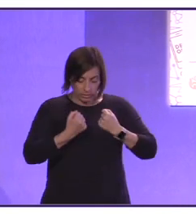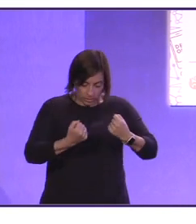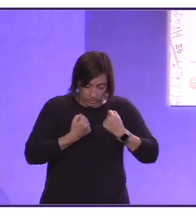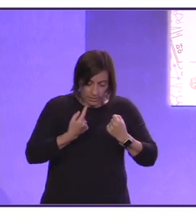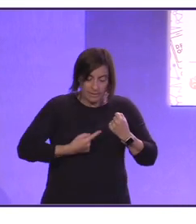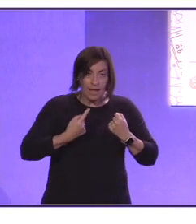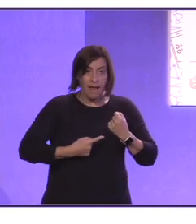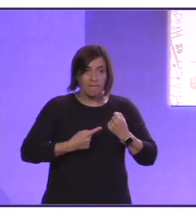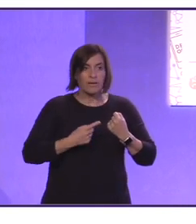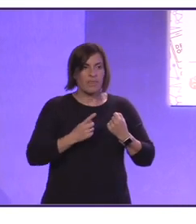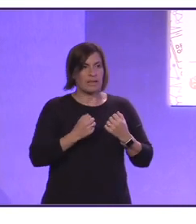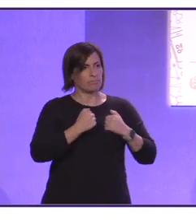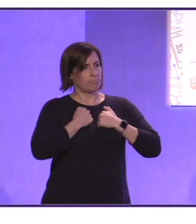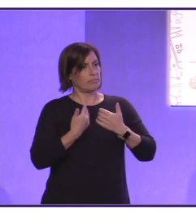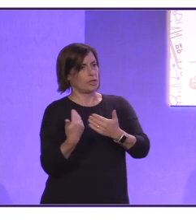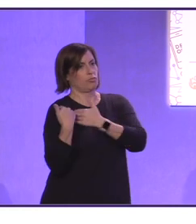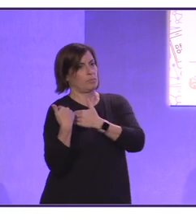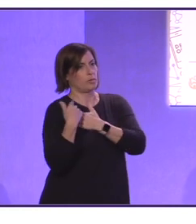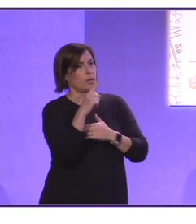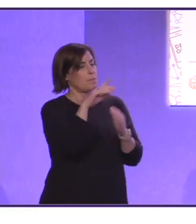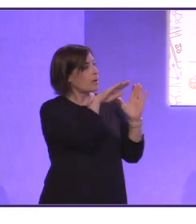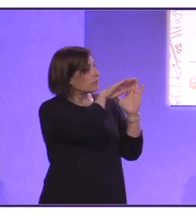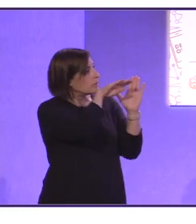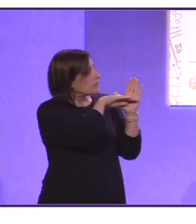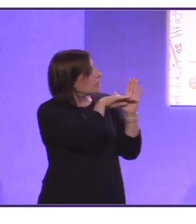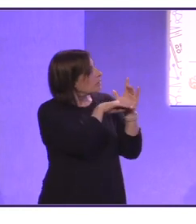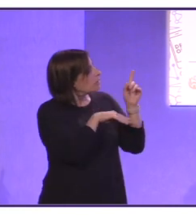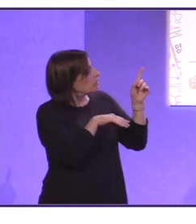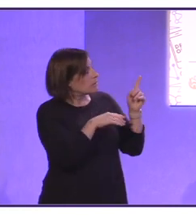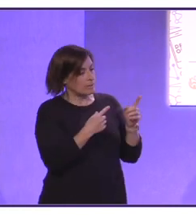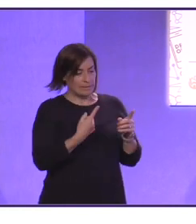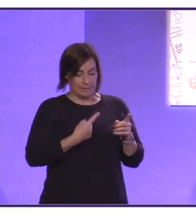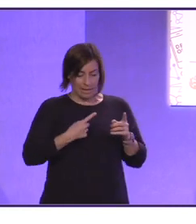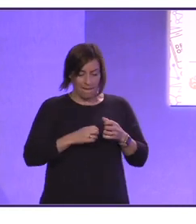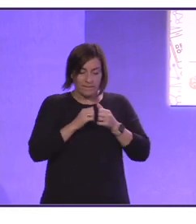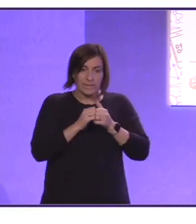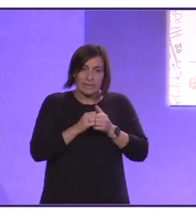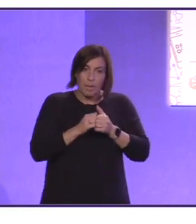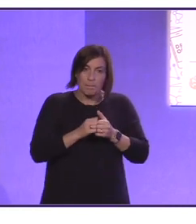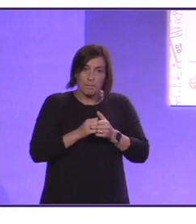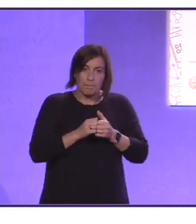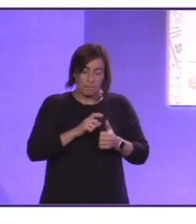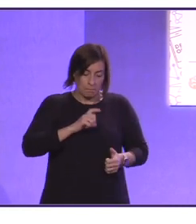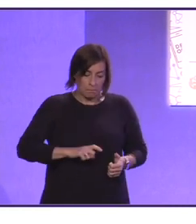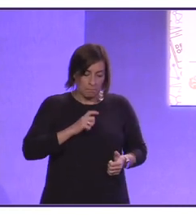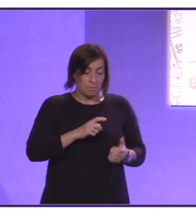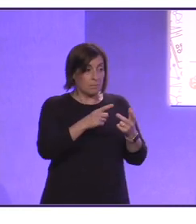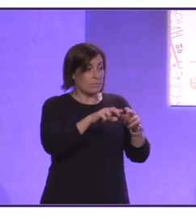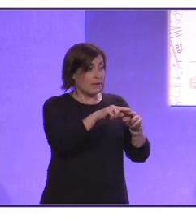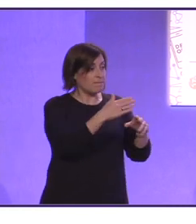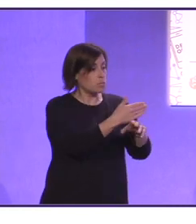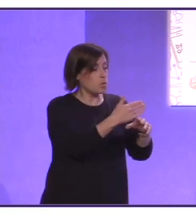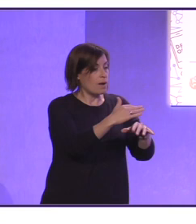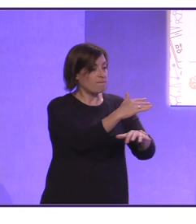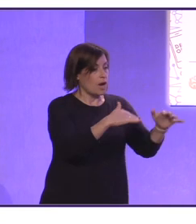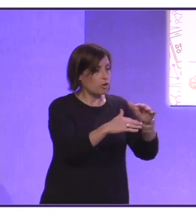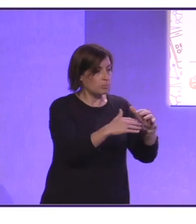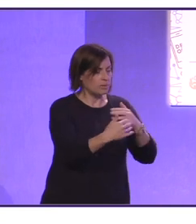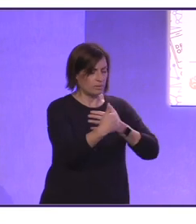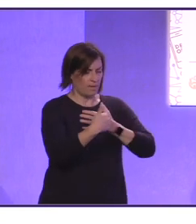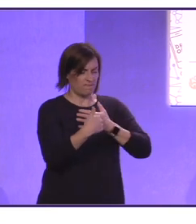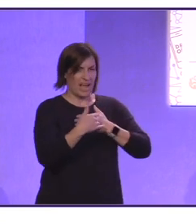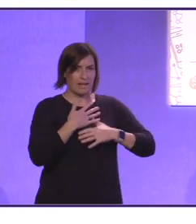into esteem, it starts to sting a little bit more. If the working environment is affecting my self-esteem, my status or recognition,